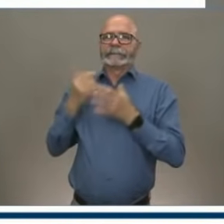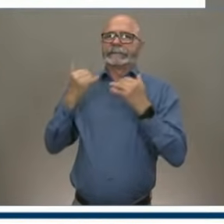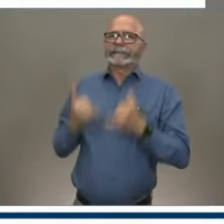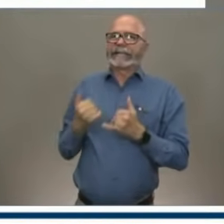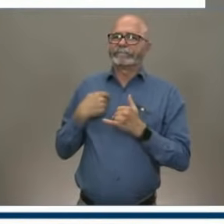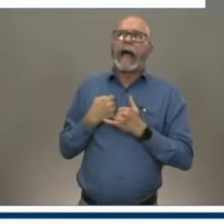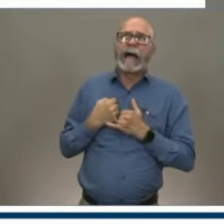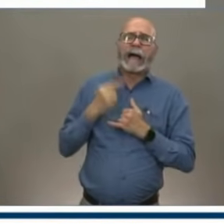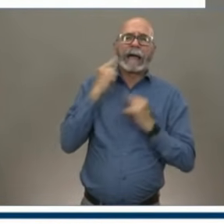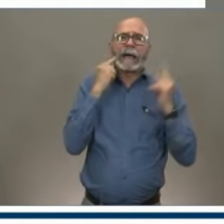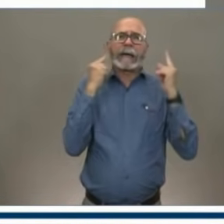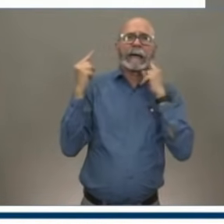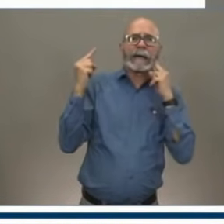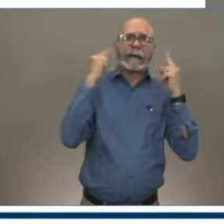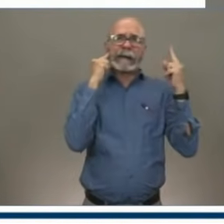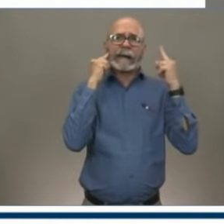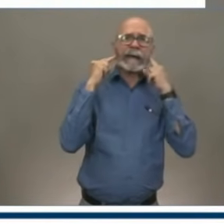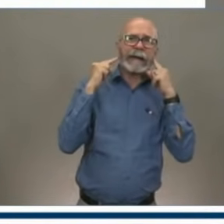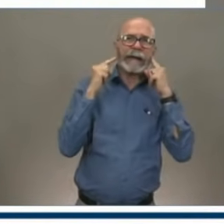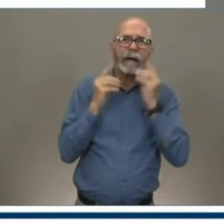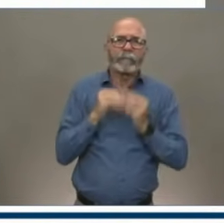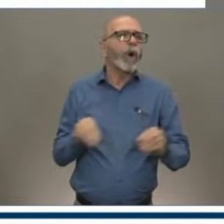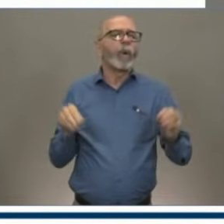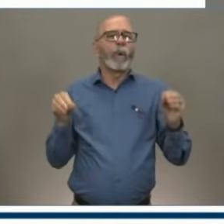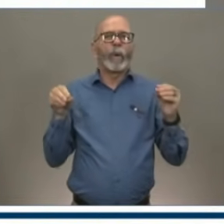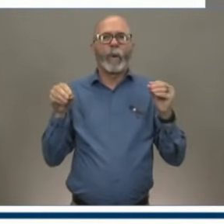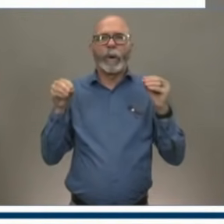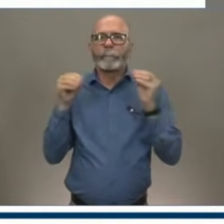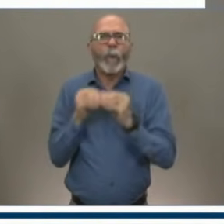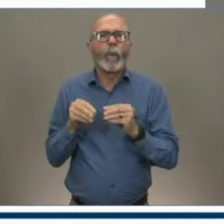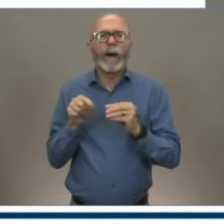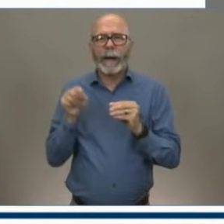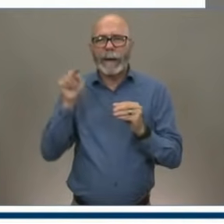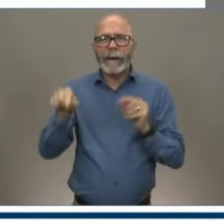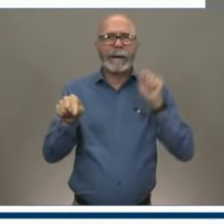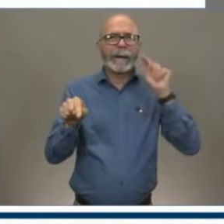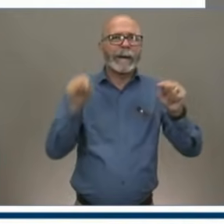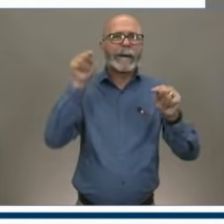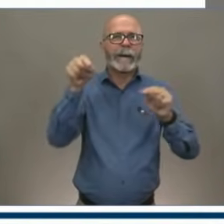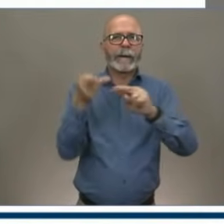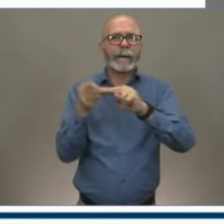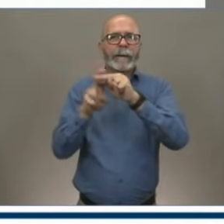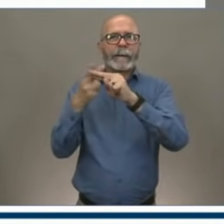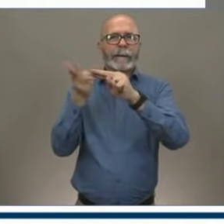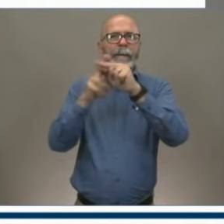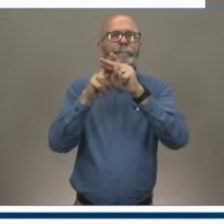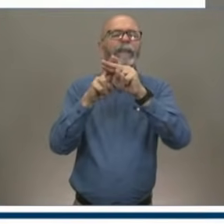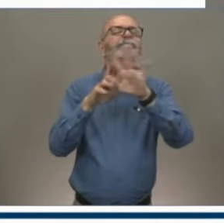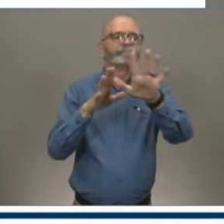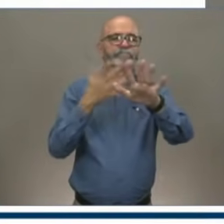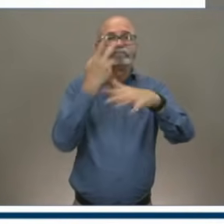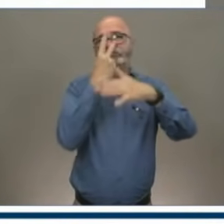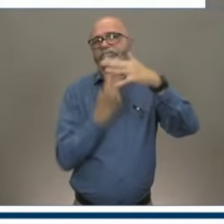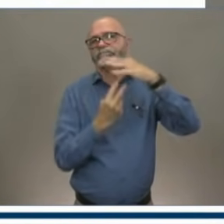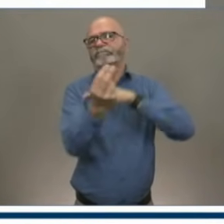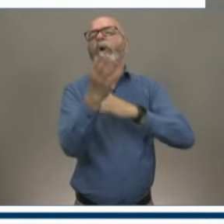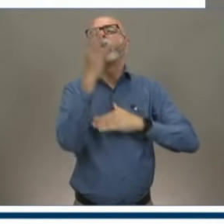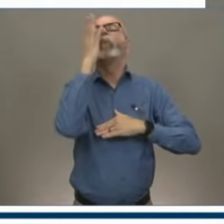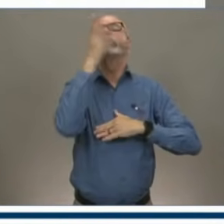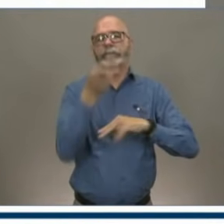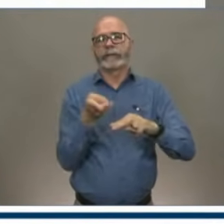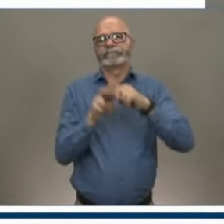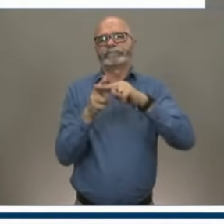every day this week. Modeling projects that this will continue for several more days. Public Health still